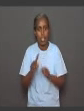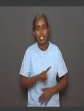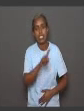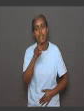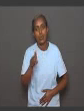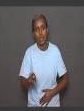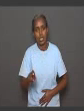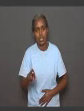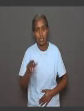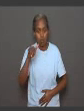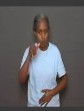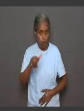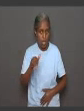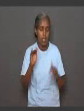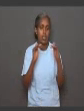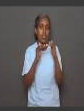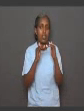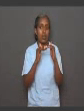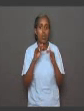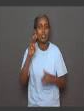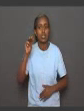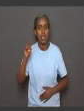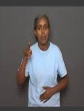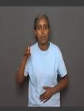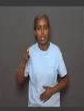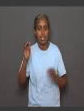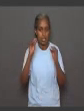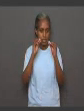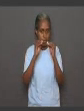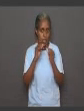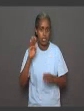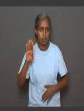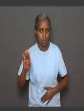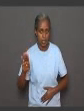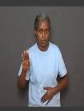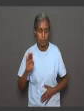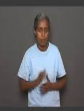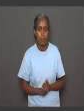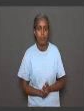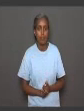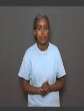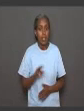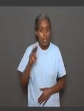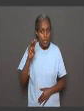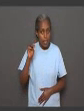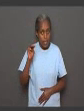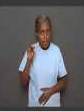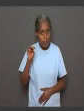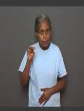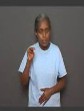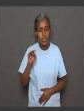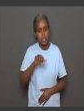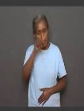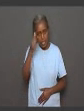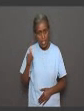equation y equals mx plus b, where m is